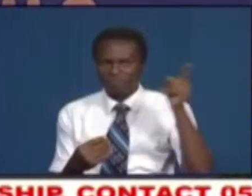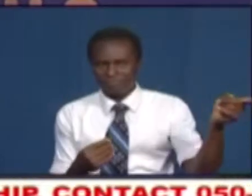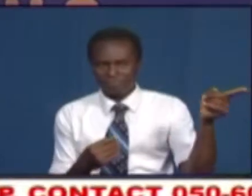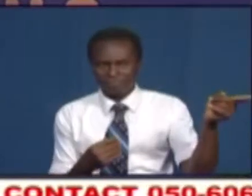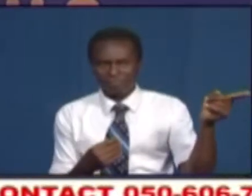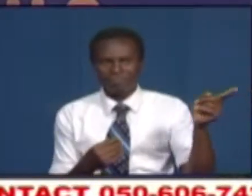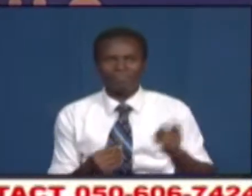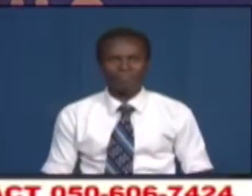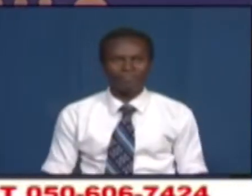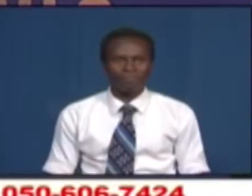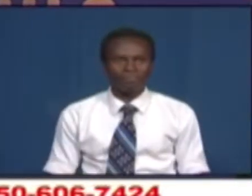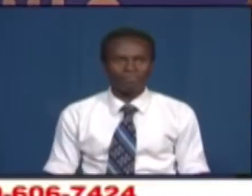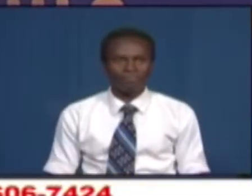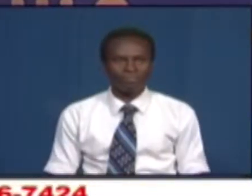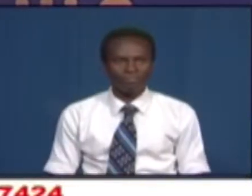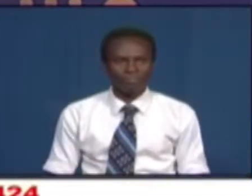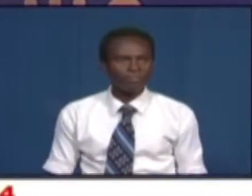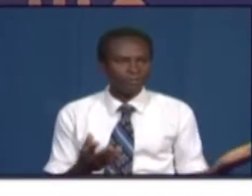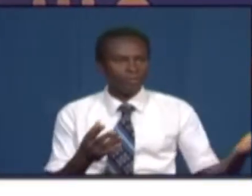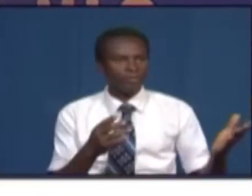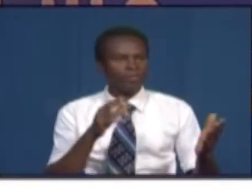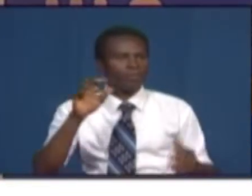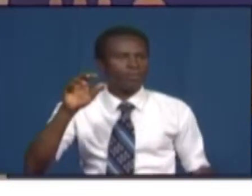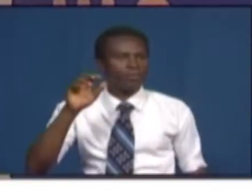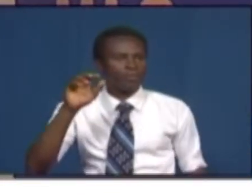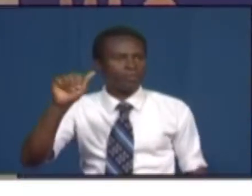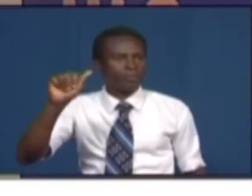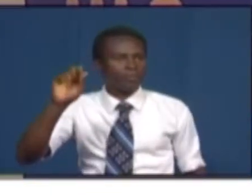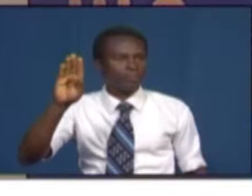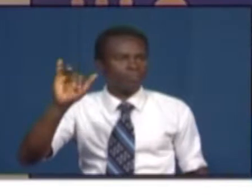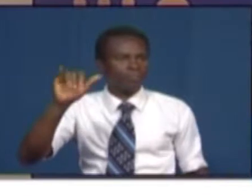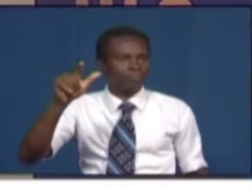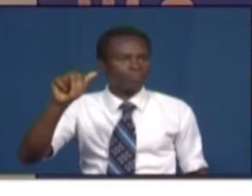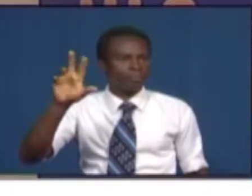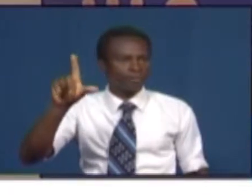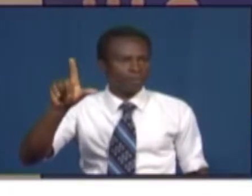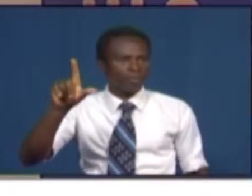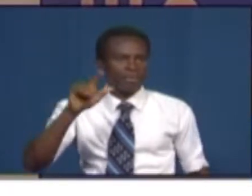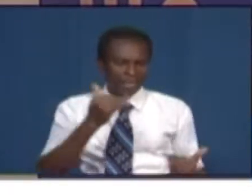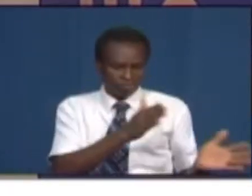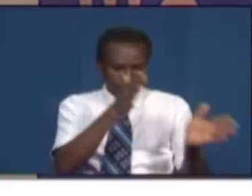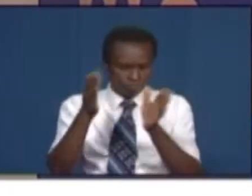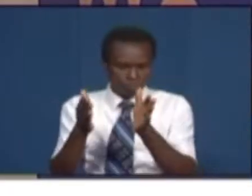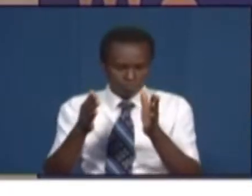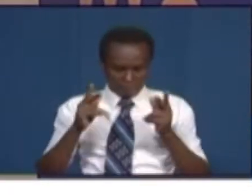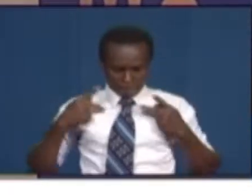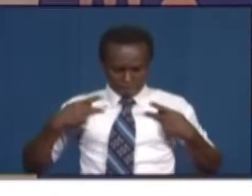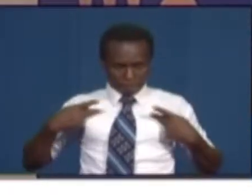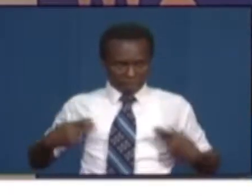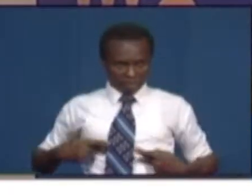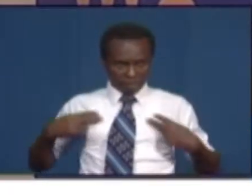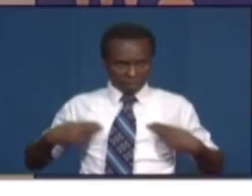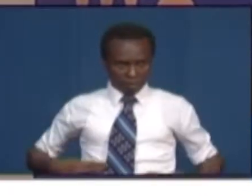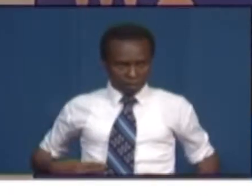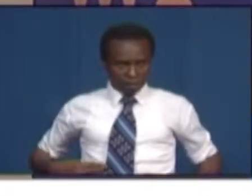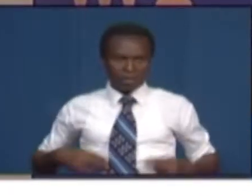the need to preach it. Yes. But Abigail, on that note, we are going straight to personal hygiene. I want to talk about adolescent girls' health. We cannot talk